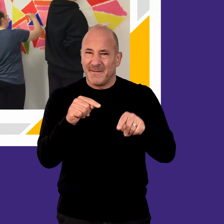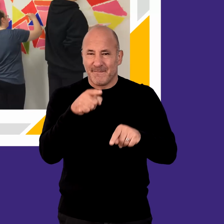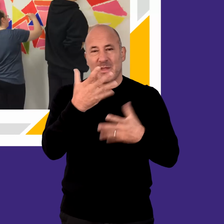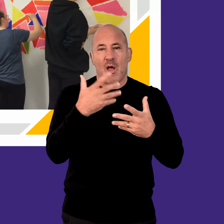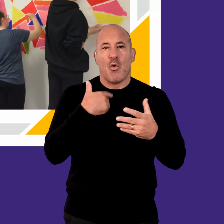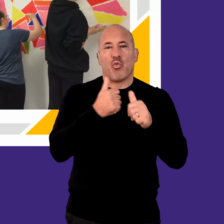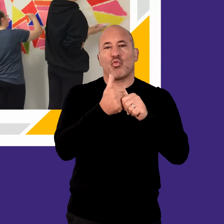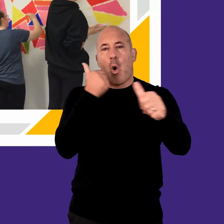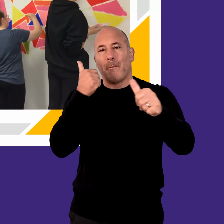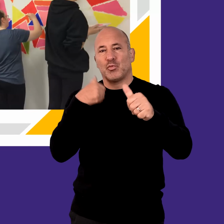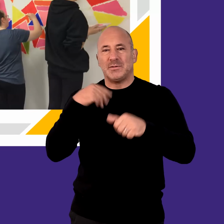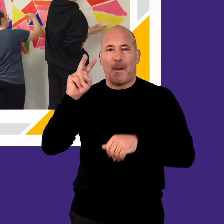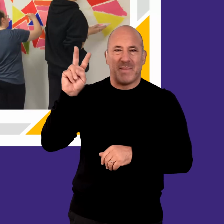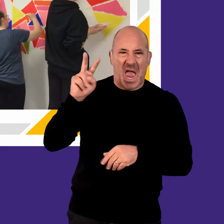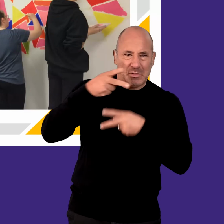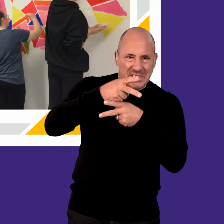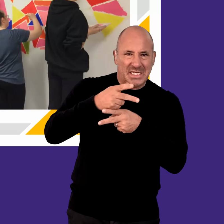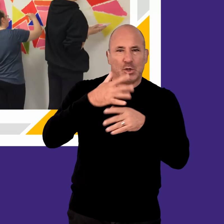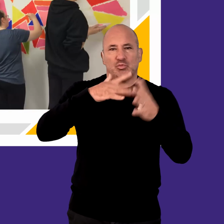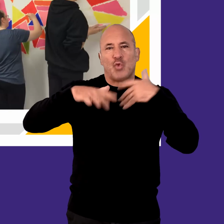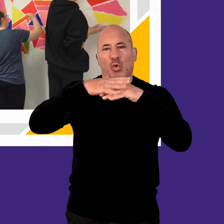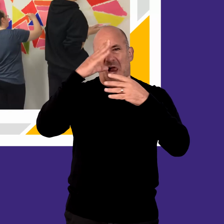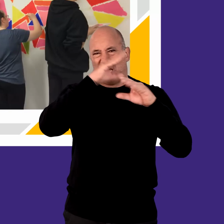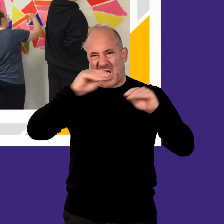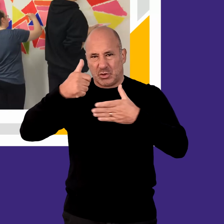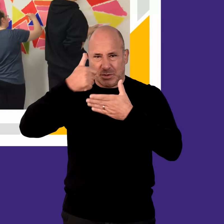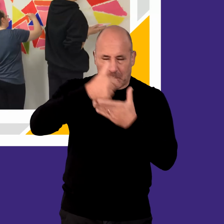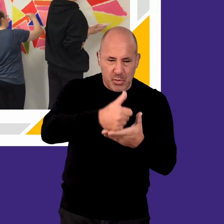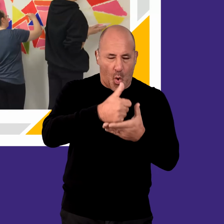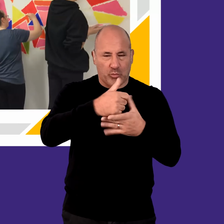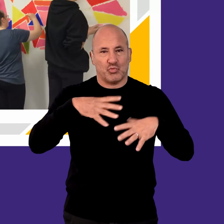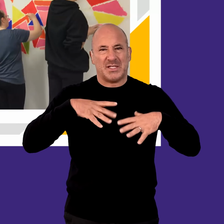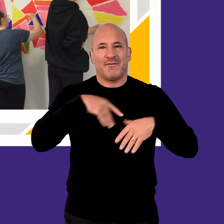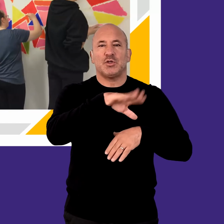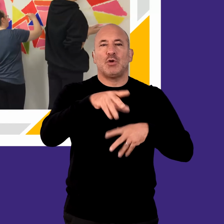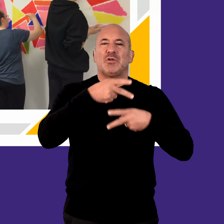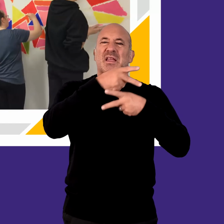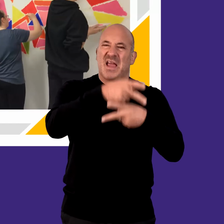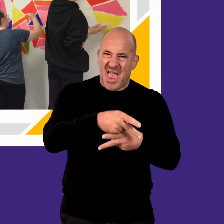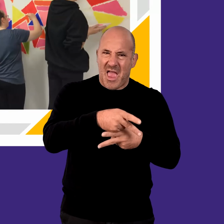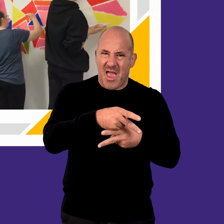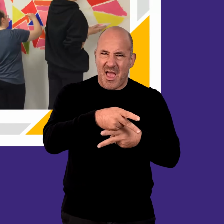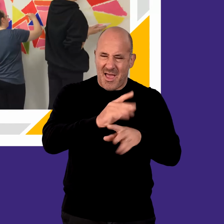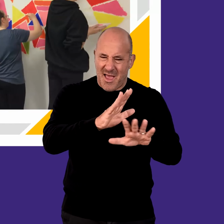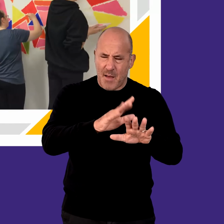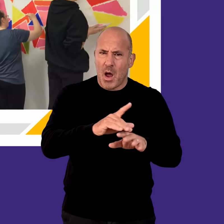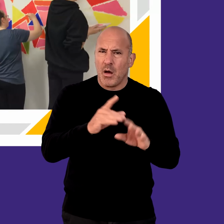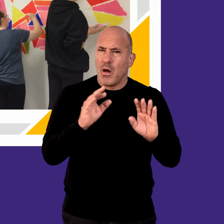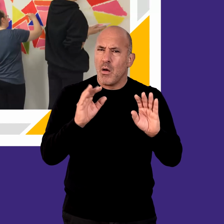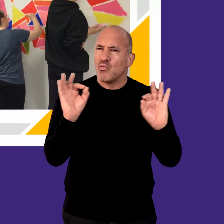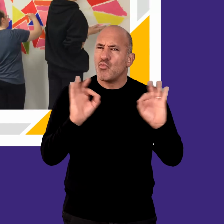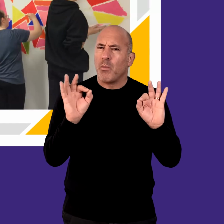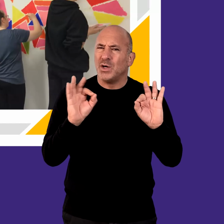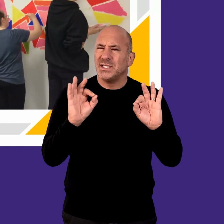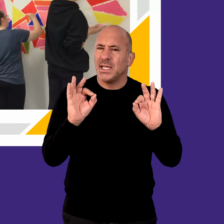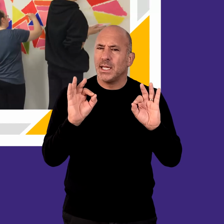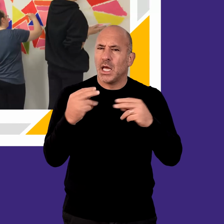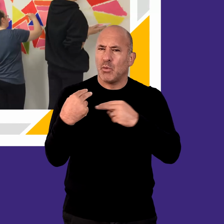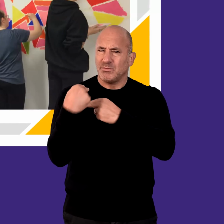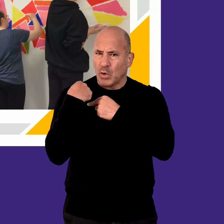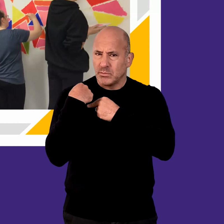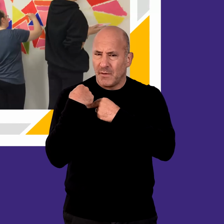talked about corporate parenting, about the social and educational support that's put in place for children in care,